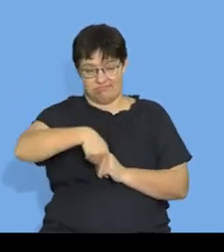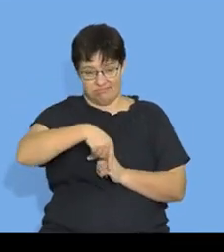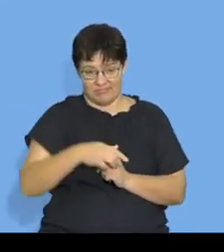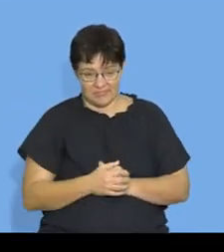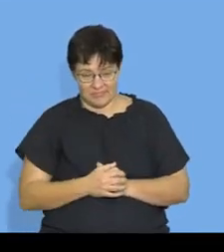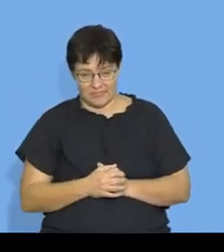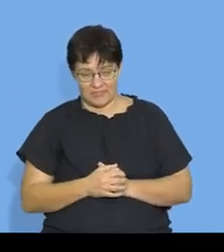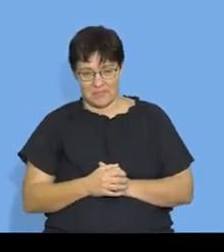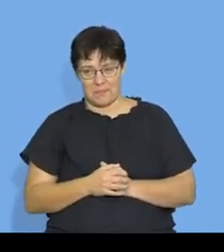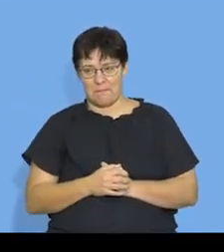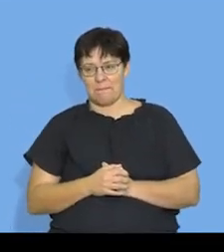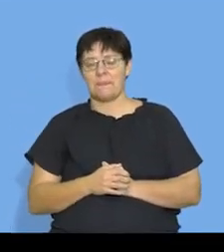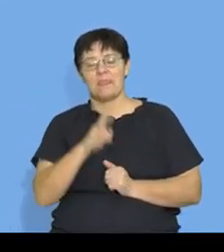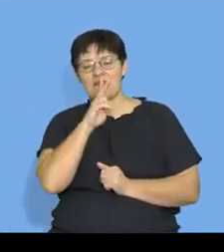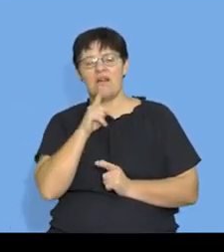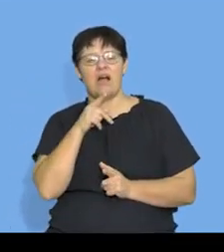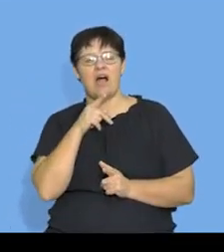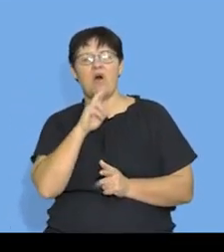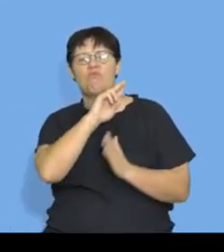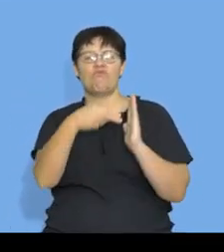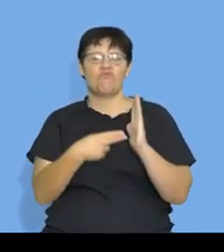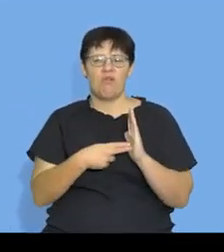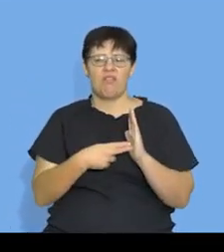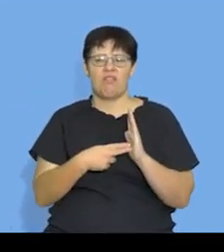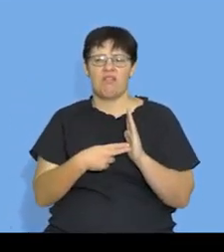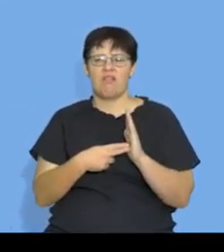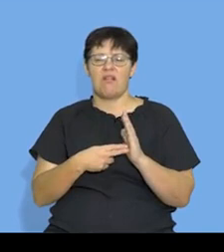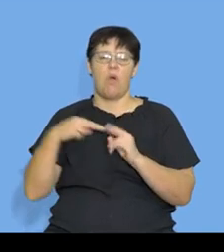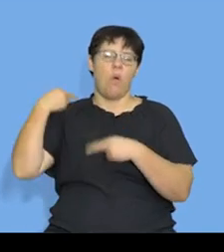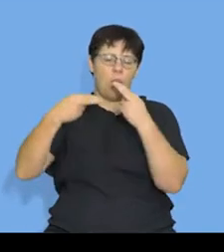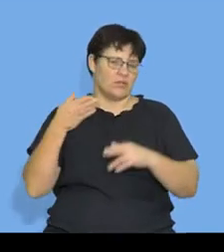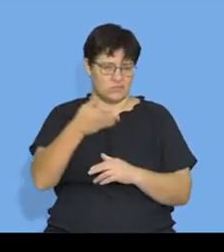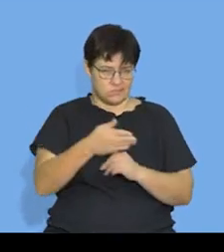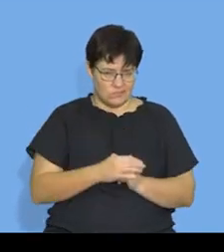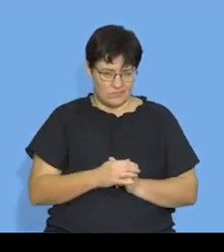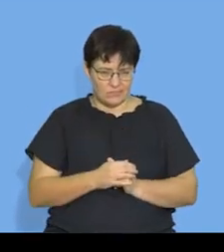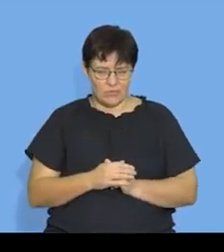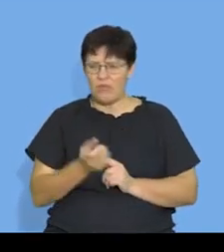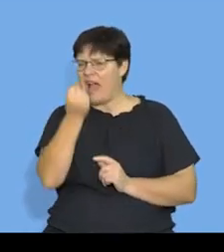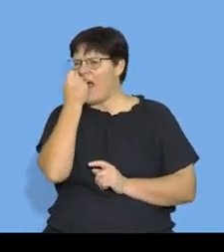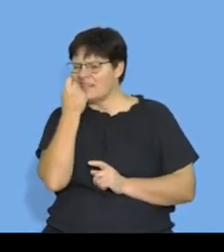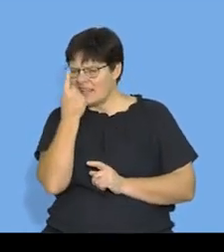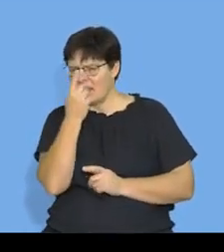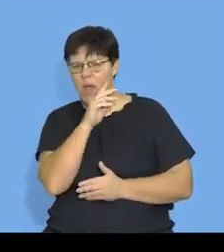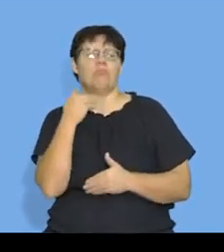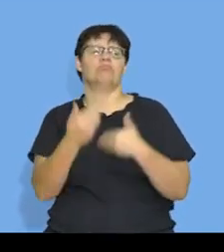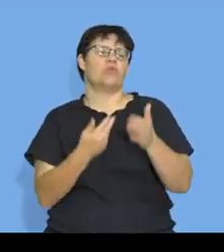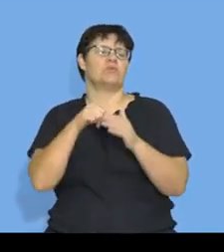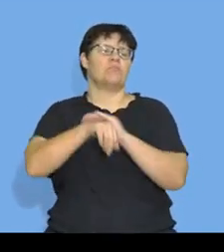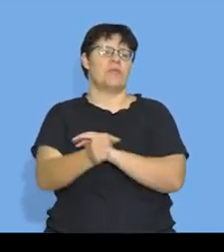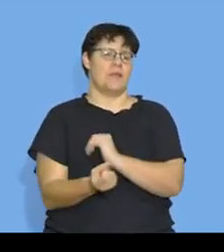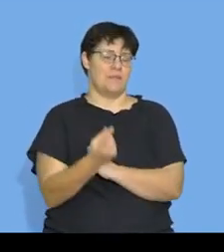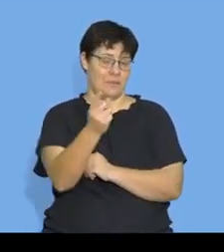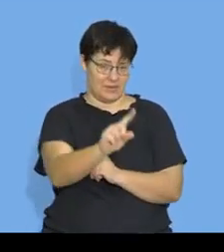cervix. So let's try and unpack the role of hormones in this and just try and understand what happens during the process of